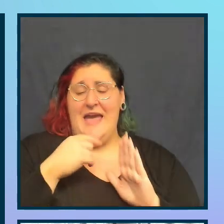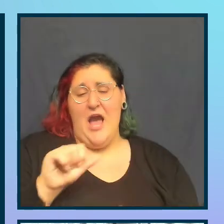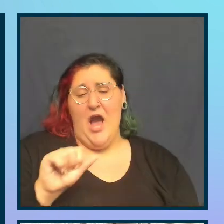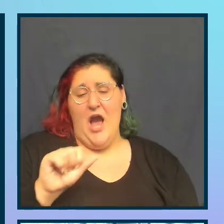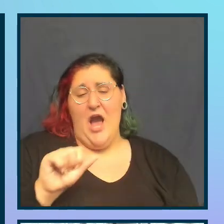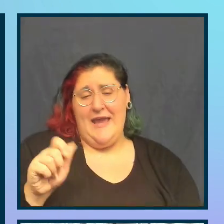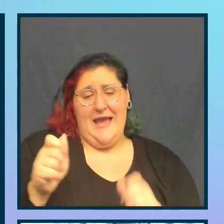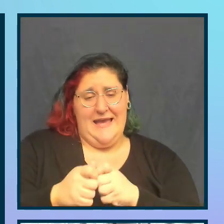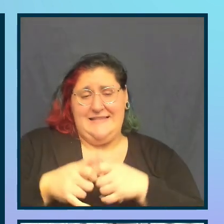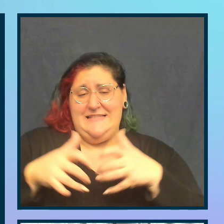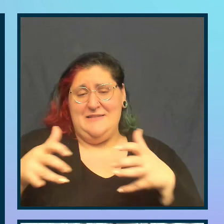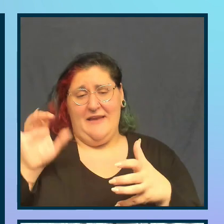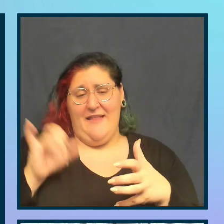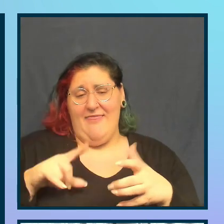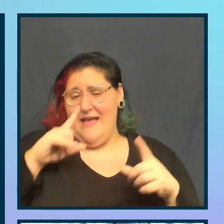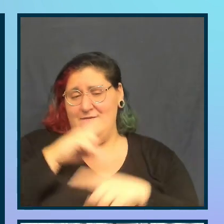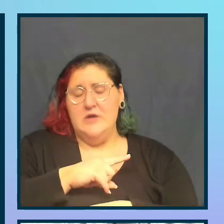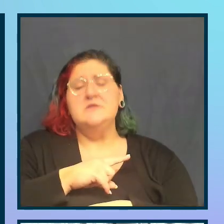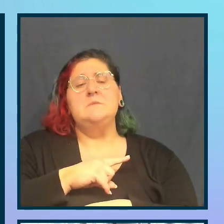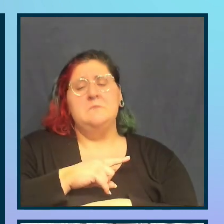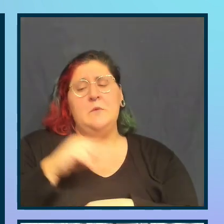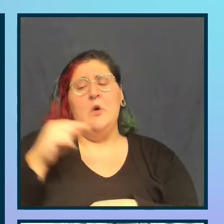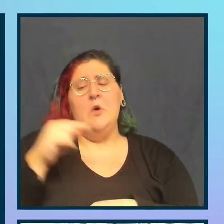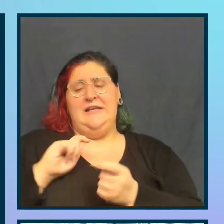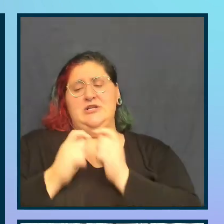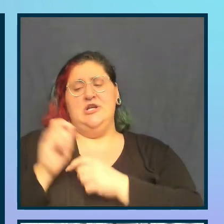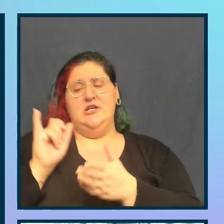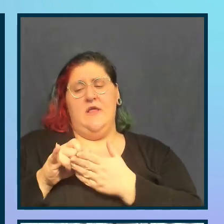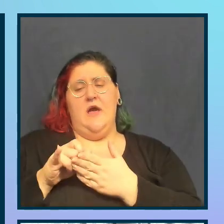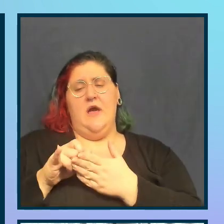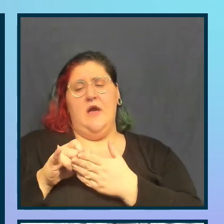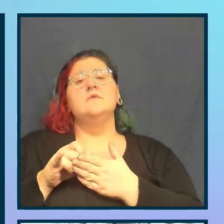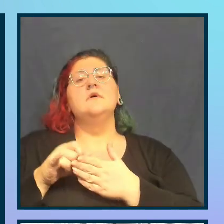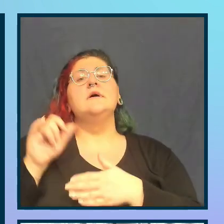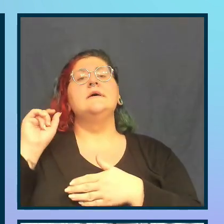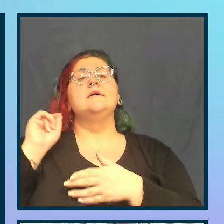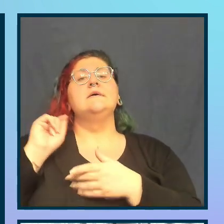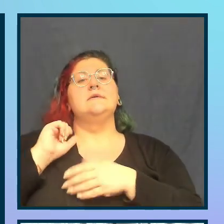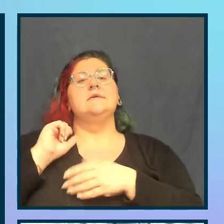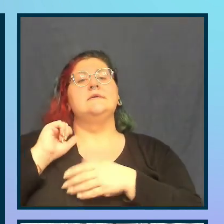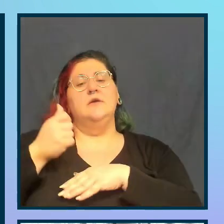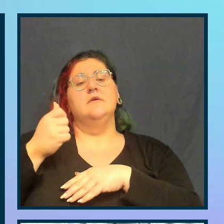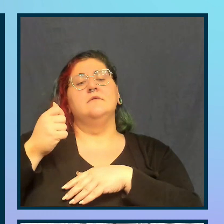well. I've been aria expanded, give it a Boolean value of false.